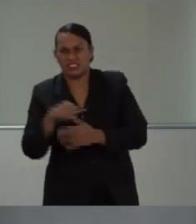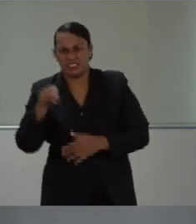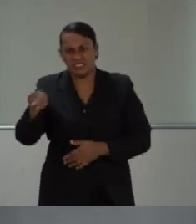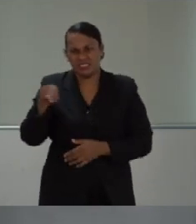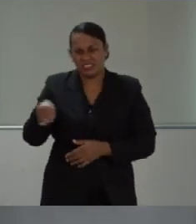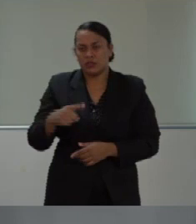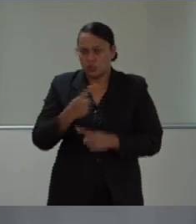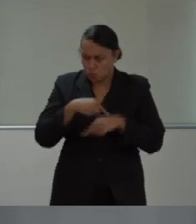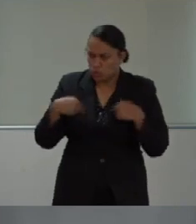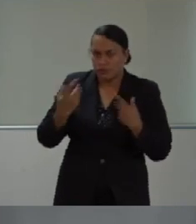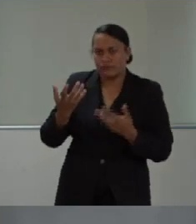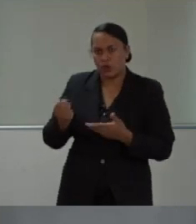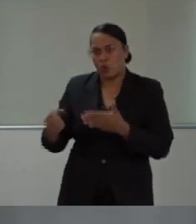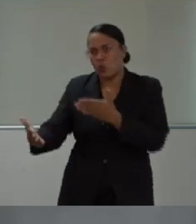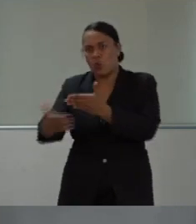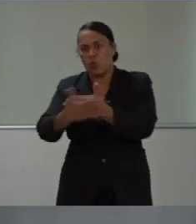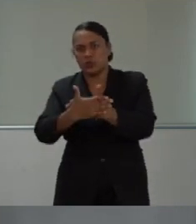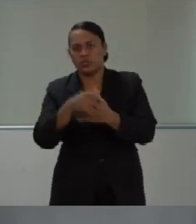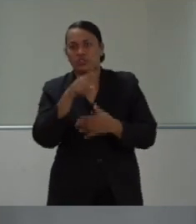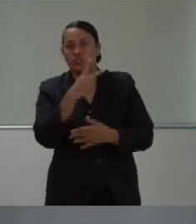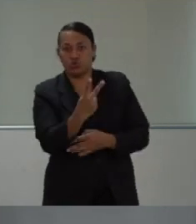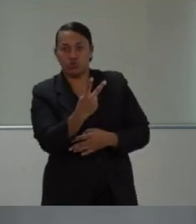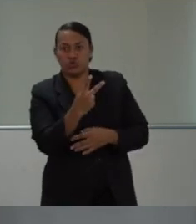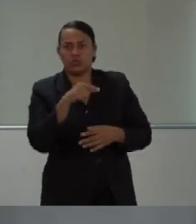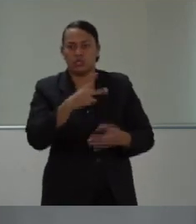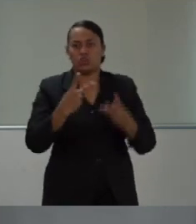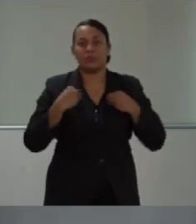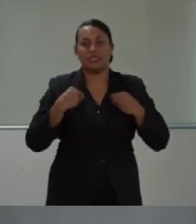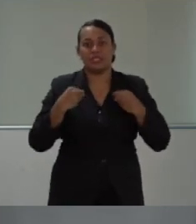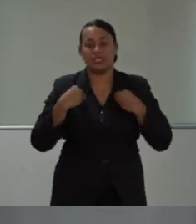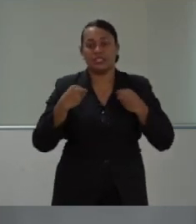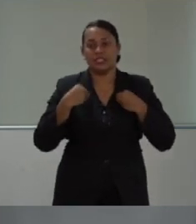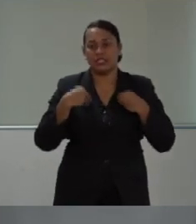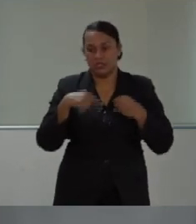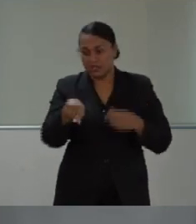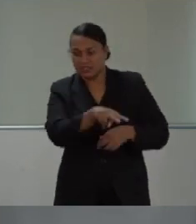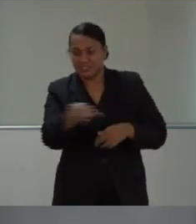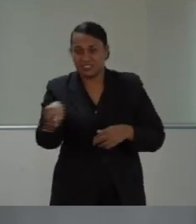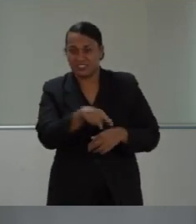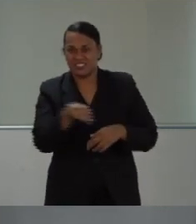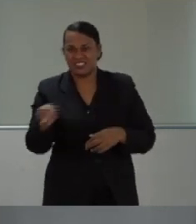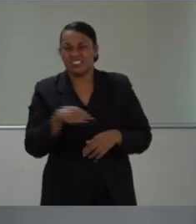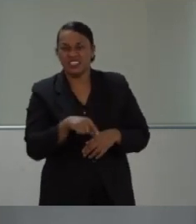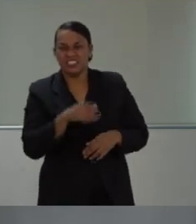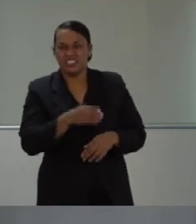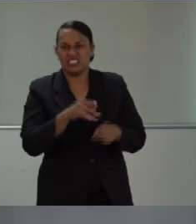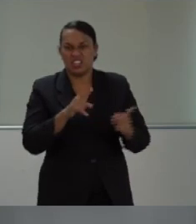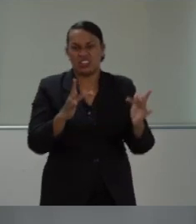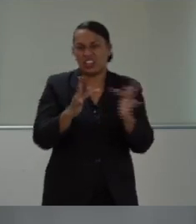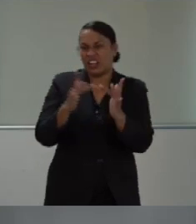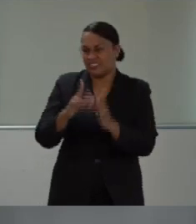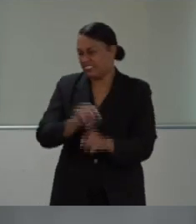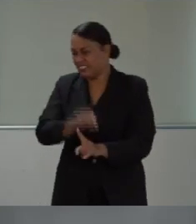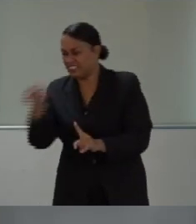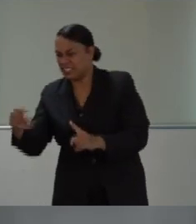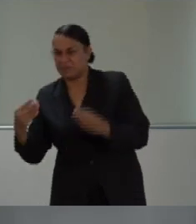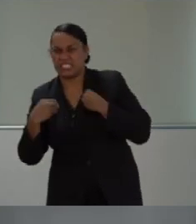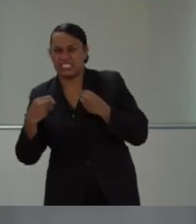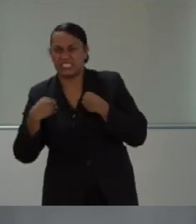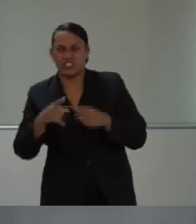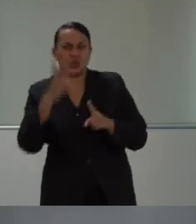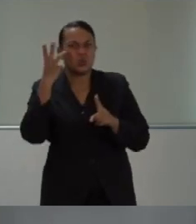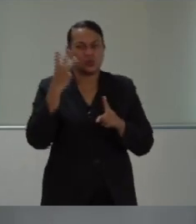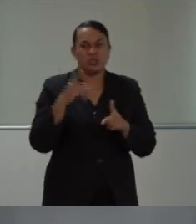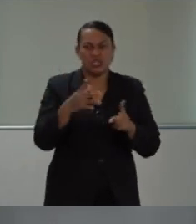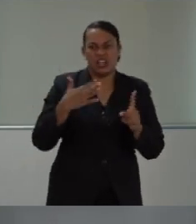to shut down two of the businesses that he may have got in contact with, whilst letting the health